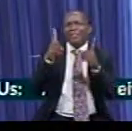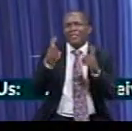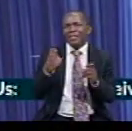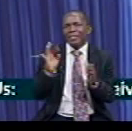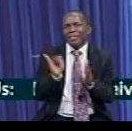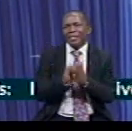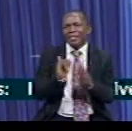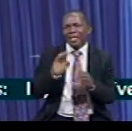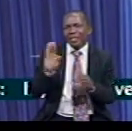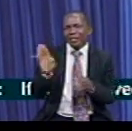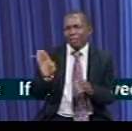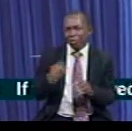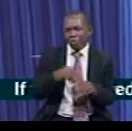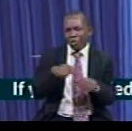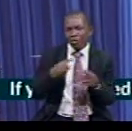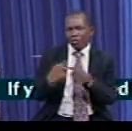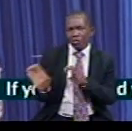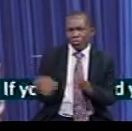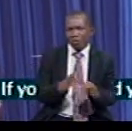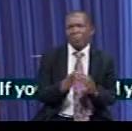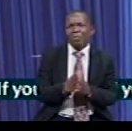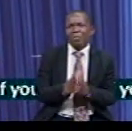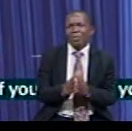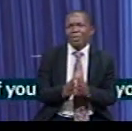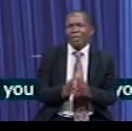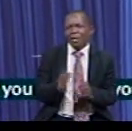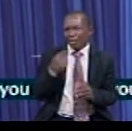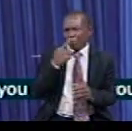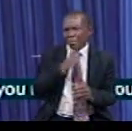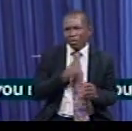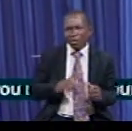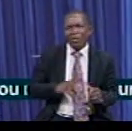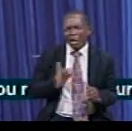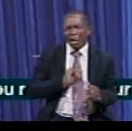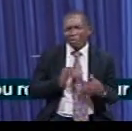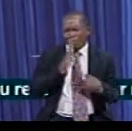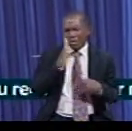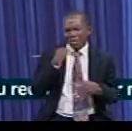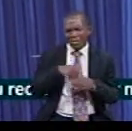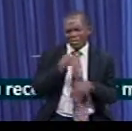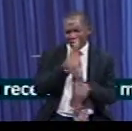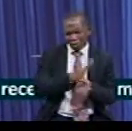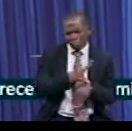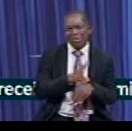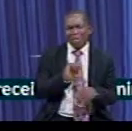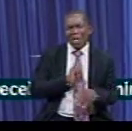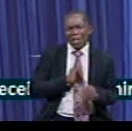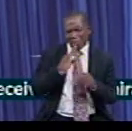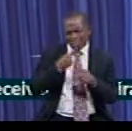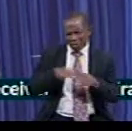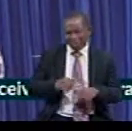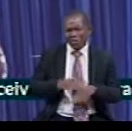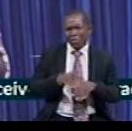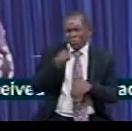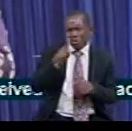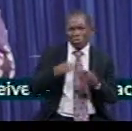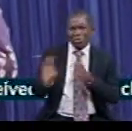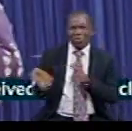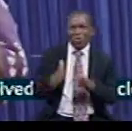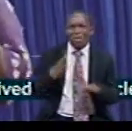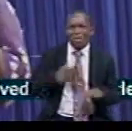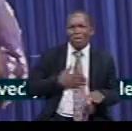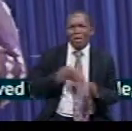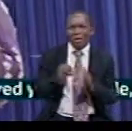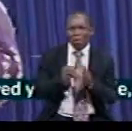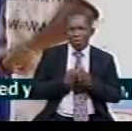long. I've been serving you. People can't come from outside and you just do their healing for them. You just give them their healing. I'm not going back to